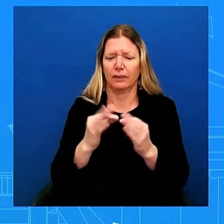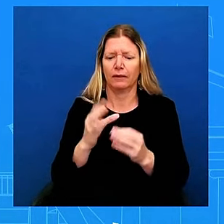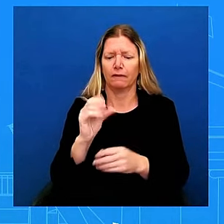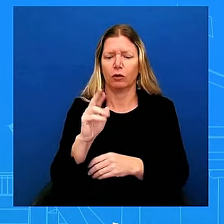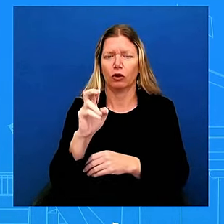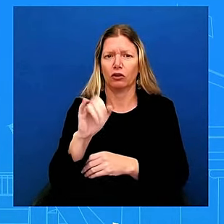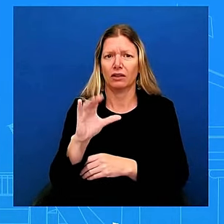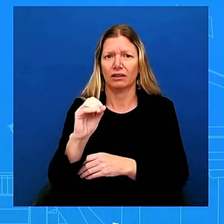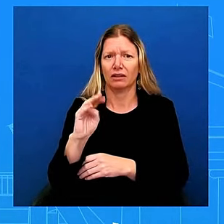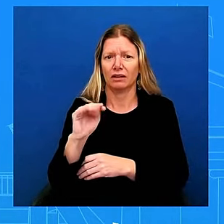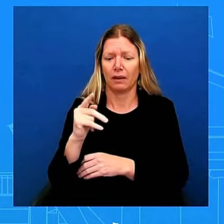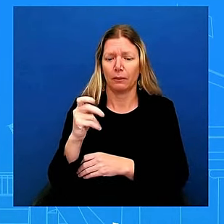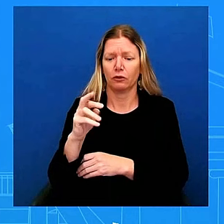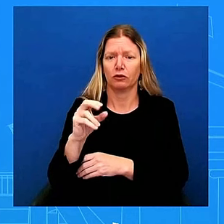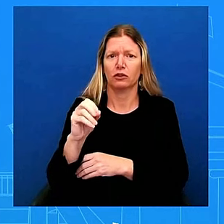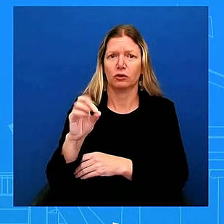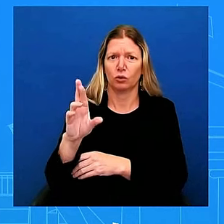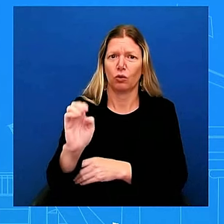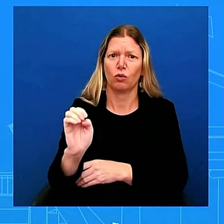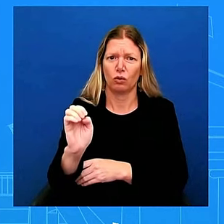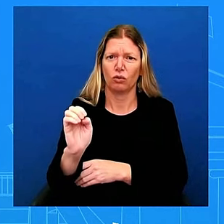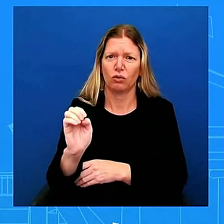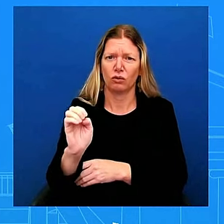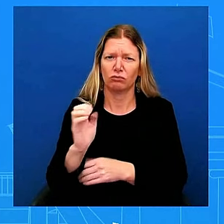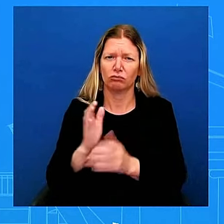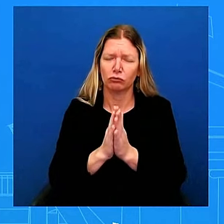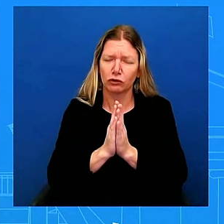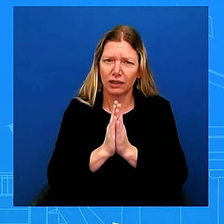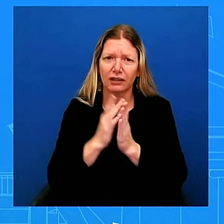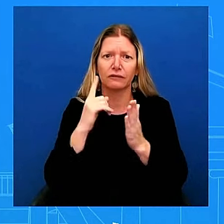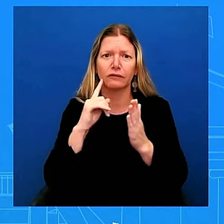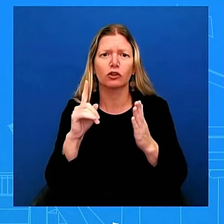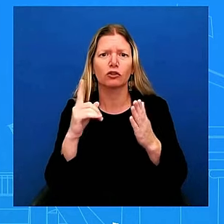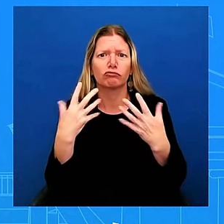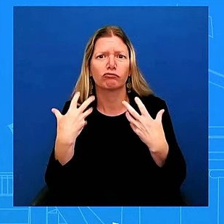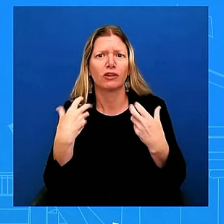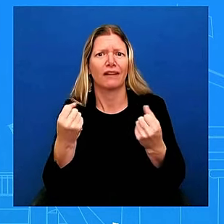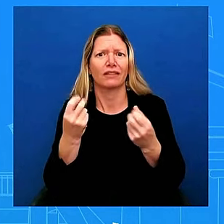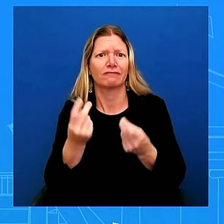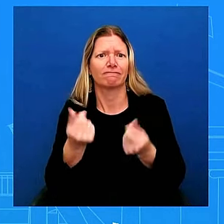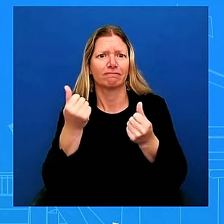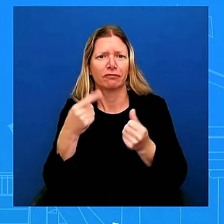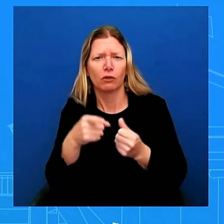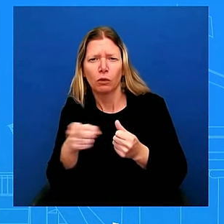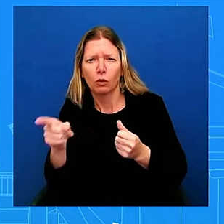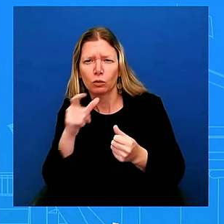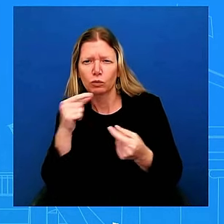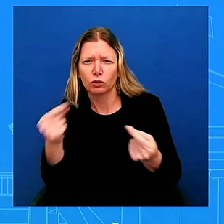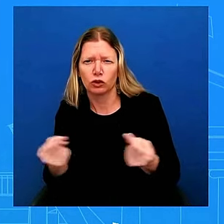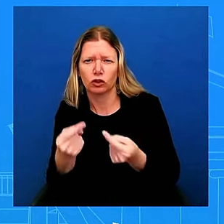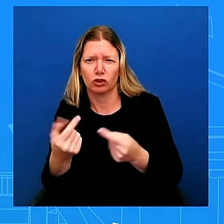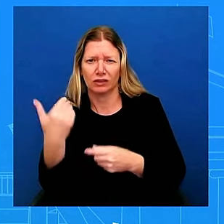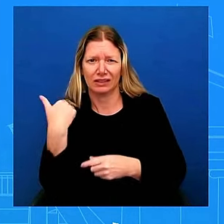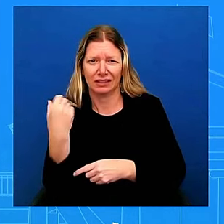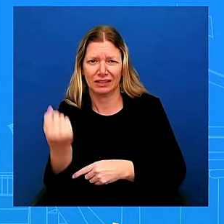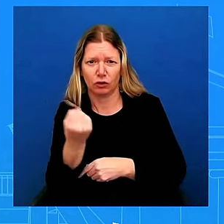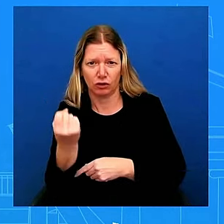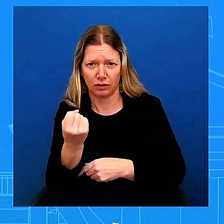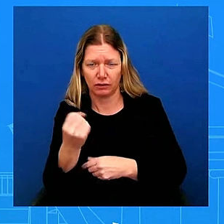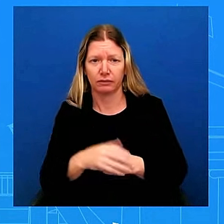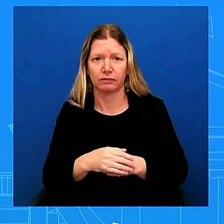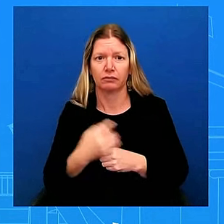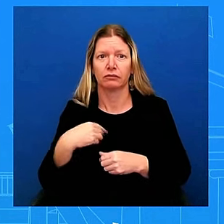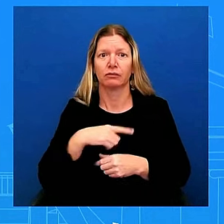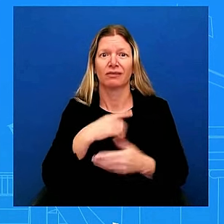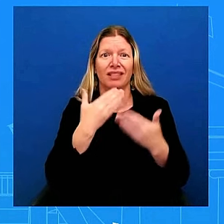those who were injured on Saturday. We are thankful for the heroic agents of the United States Secret Service who